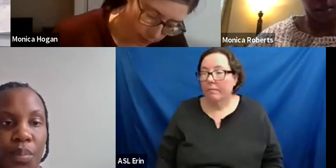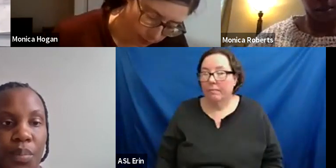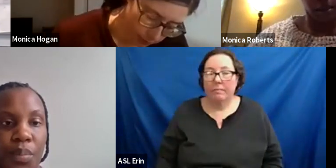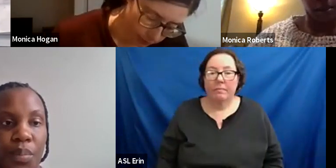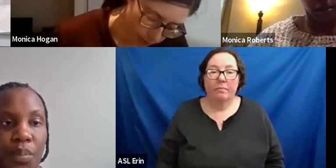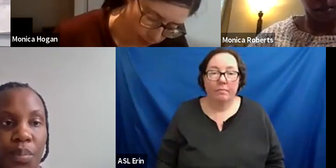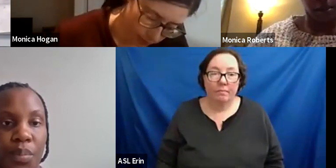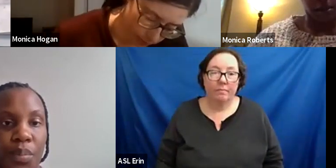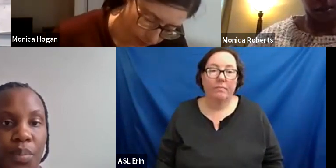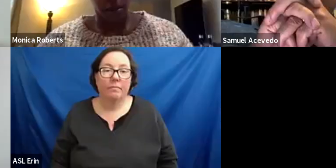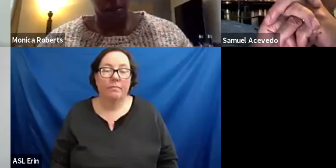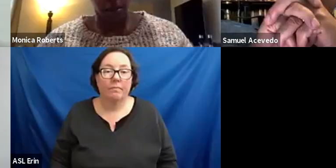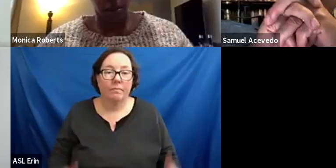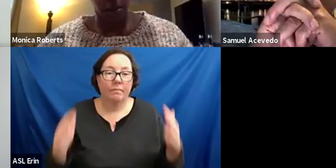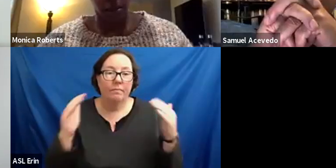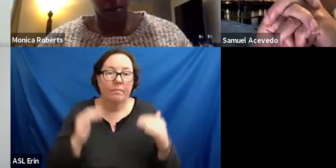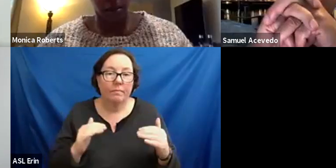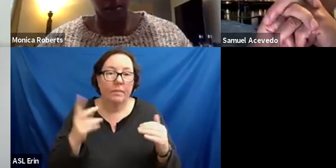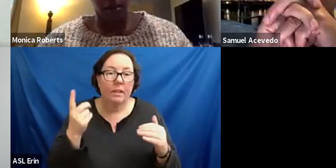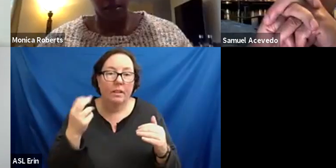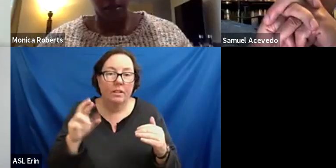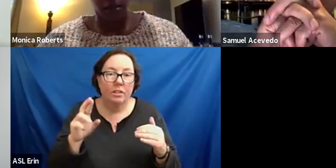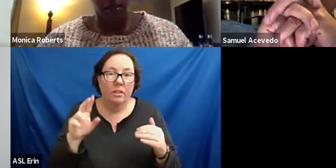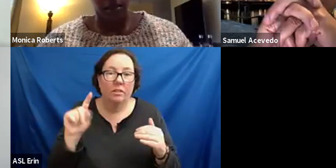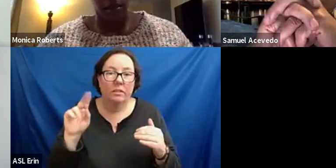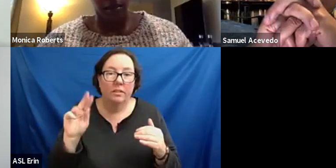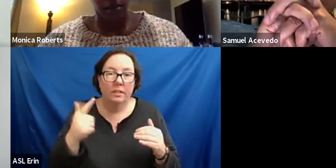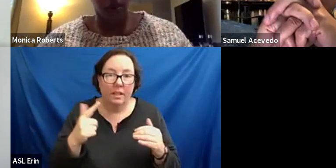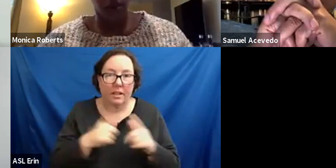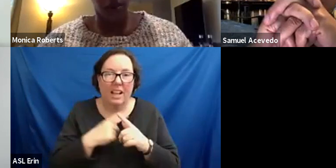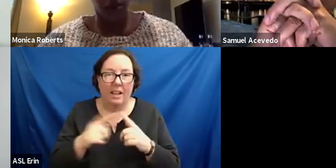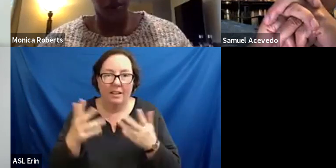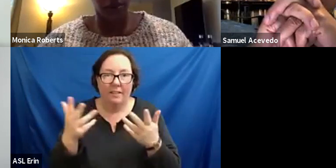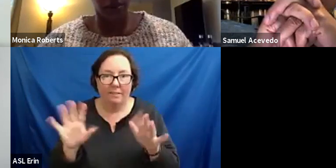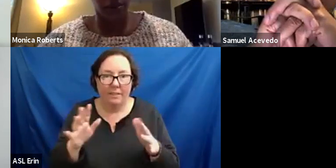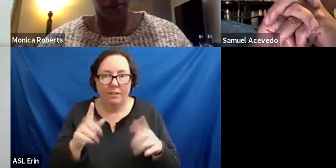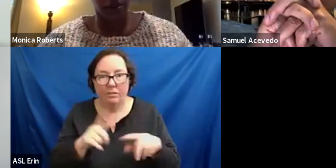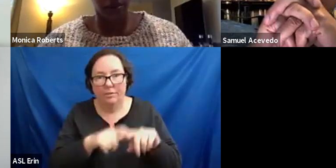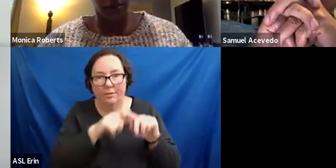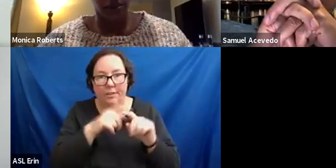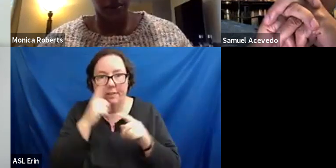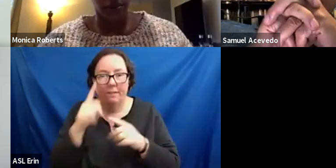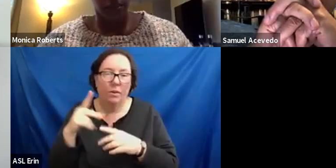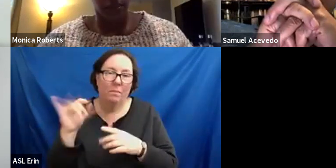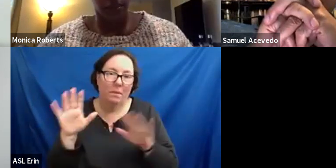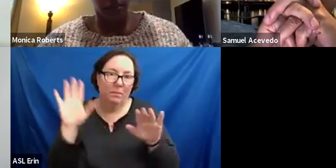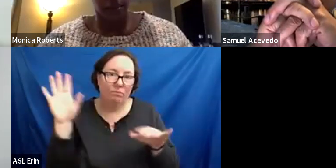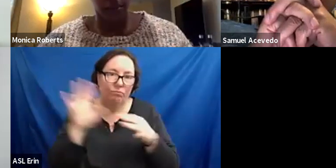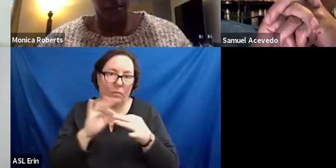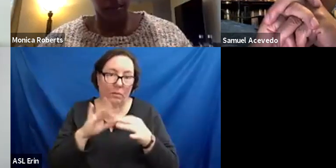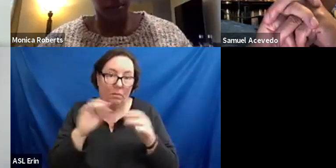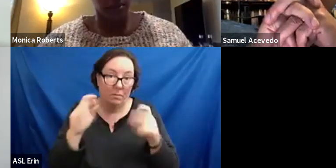Dr. Tung, and then I'm going to wrap this up because we have to go to public comment. I'm just trying to